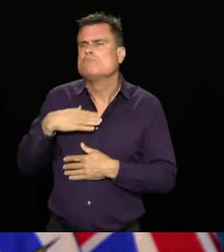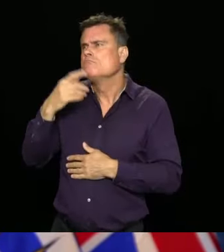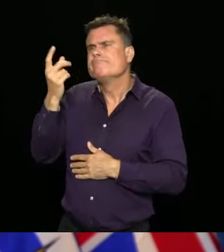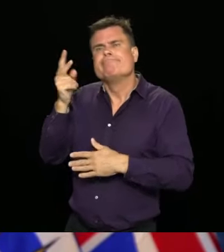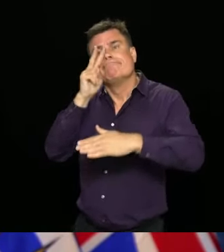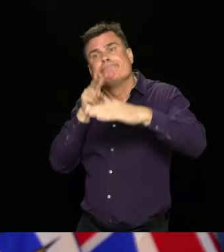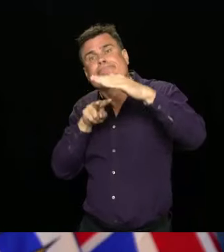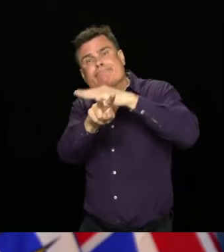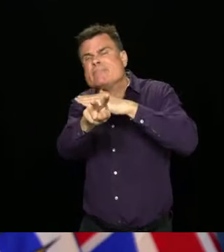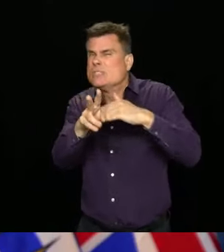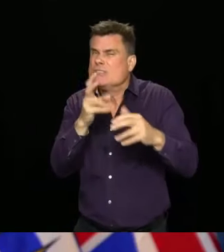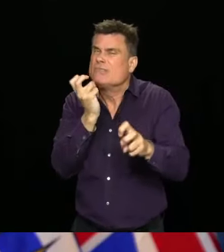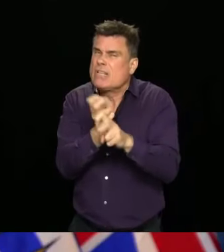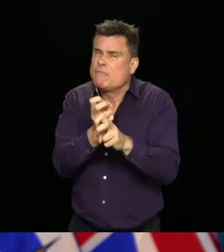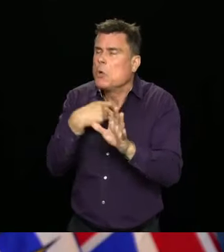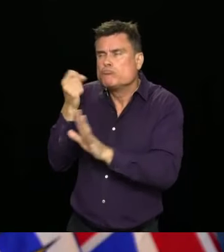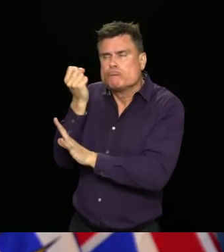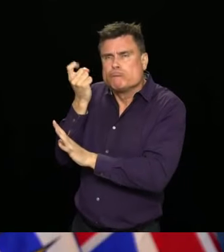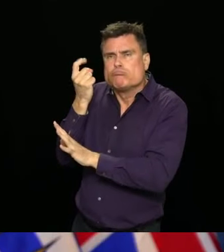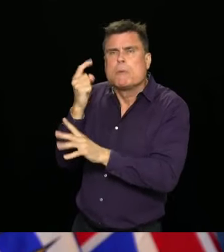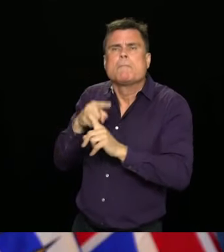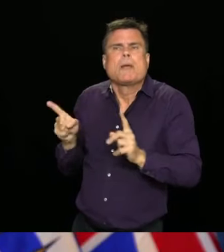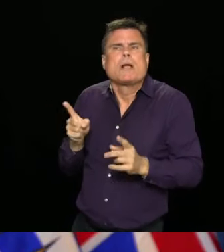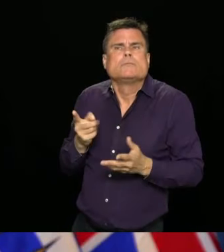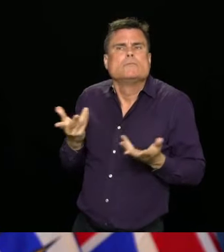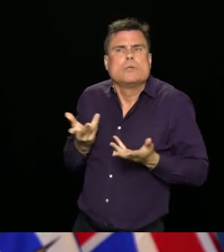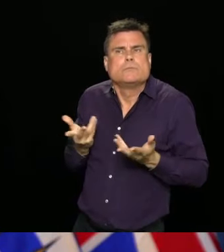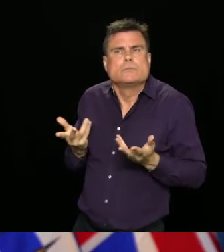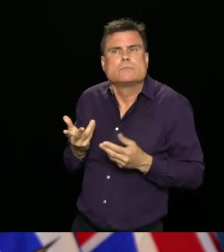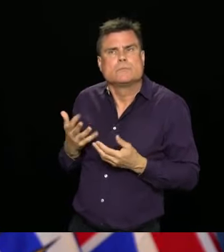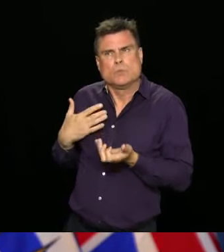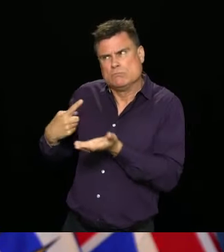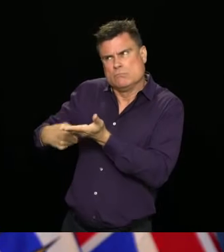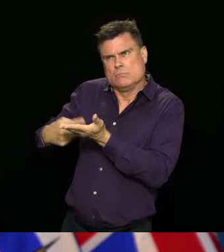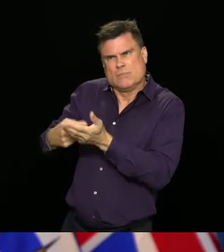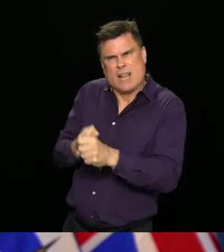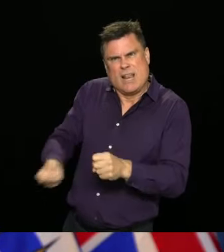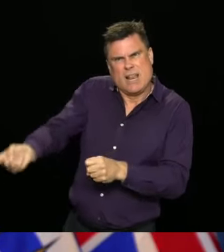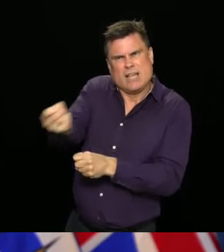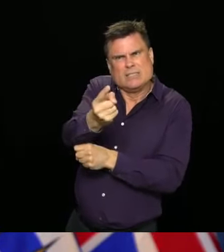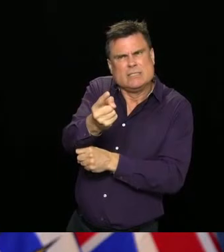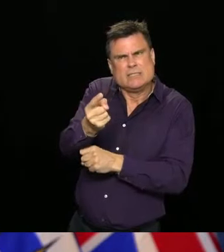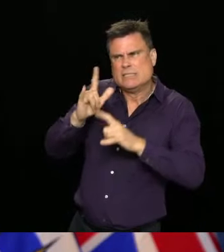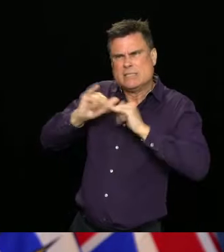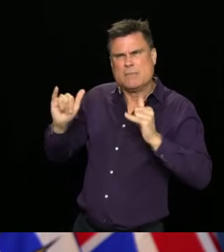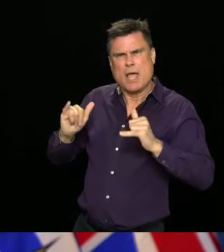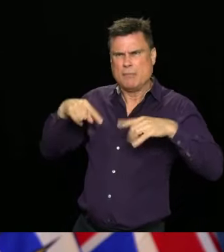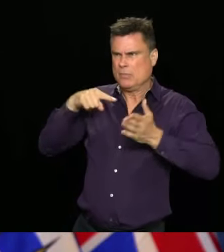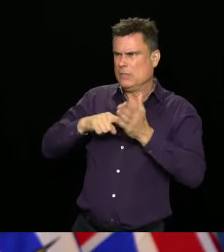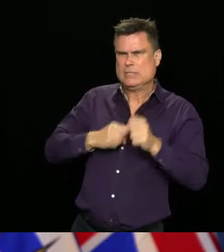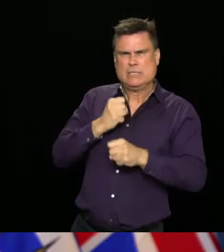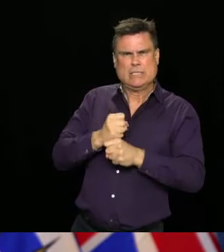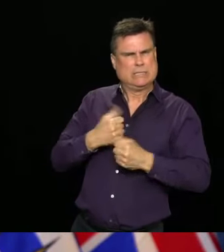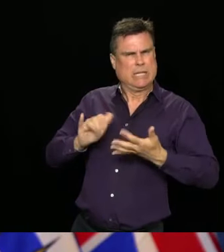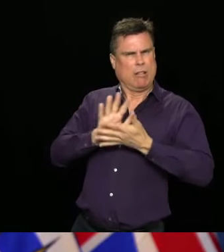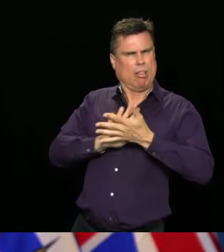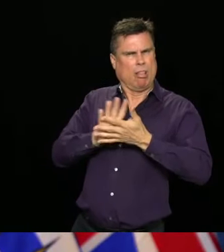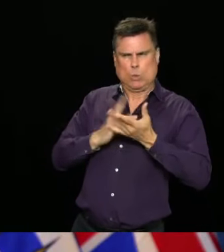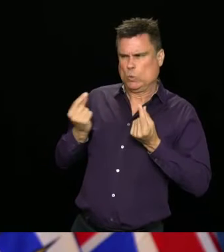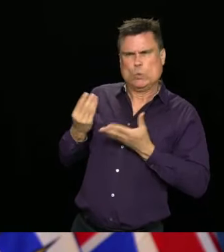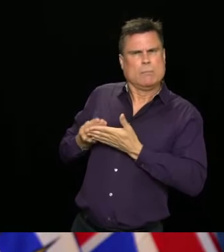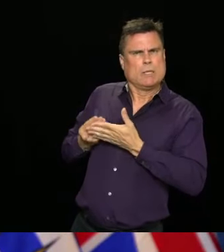conditional question, but it strikes me that on a day when we're looking at next year's budget, there's an awful lot we still don't know about this year's